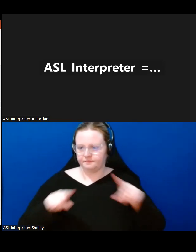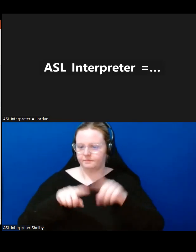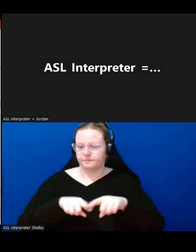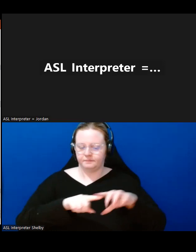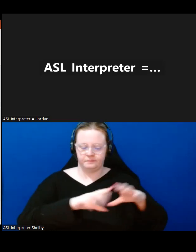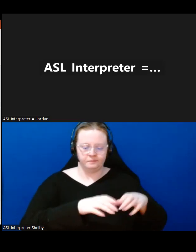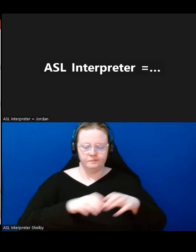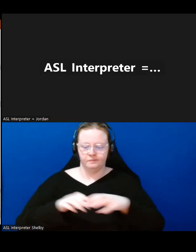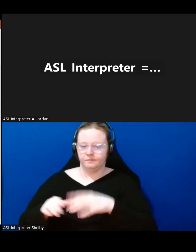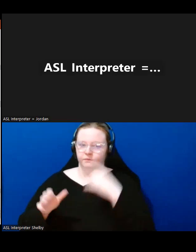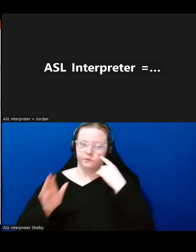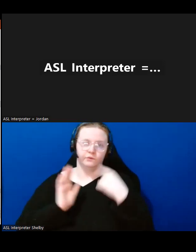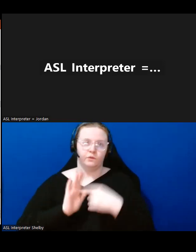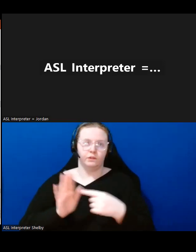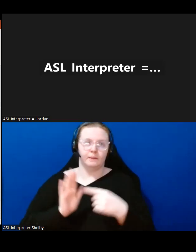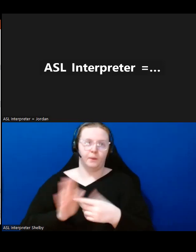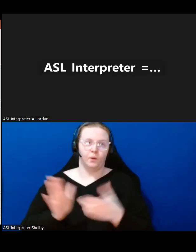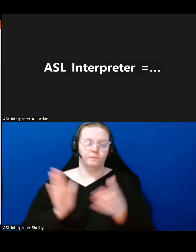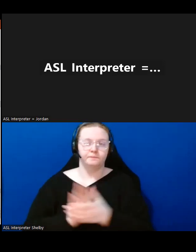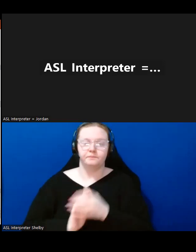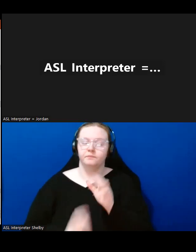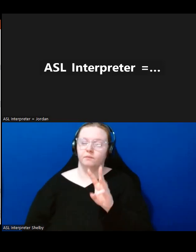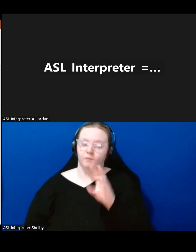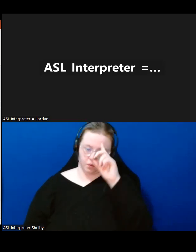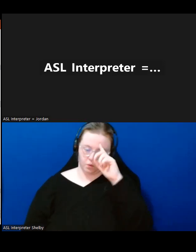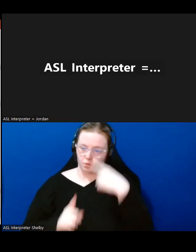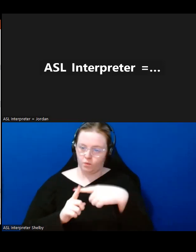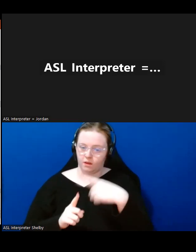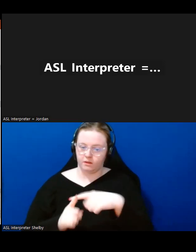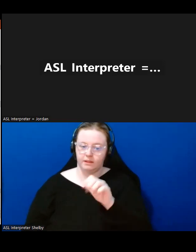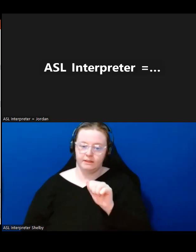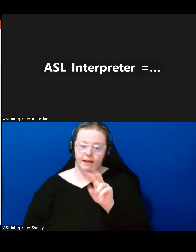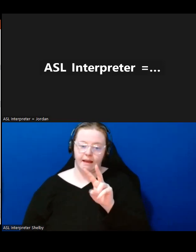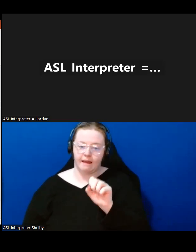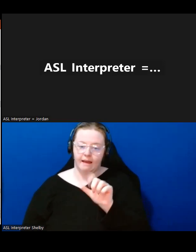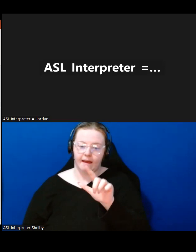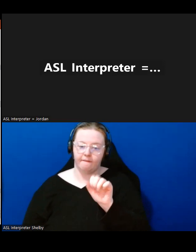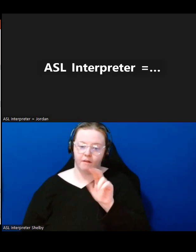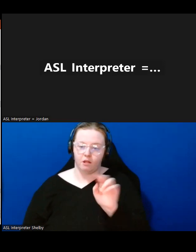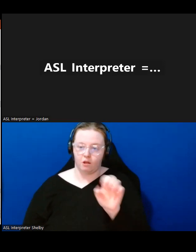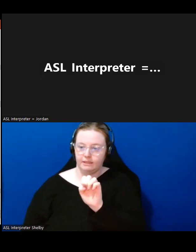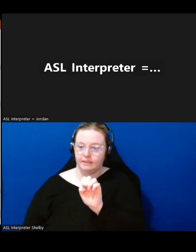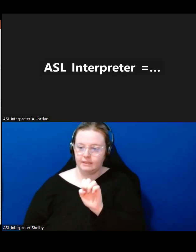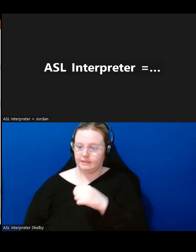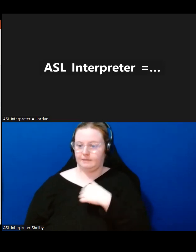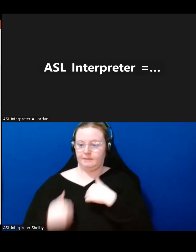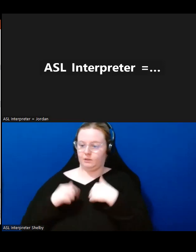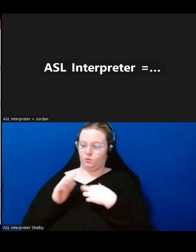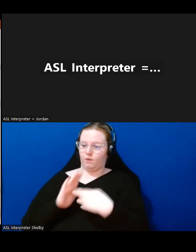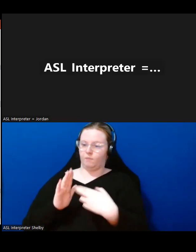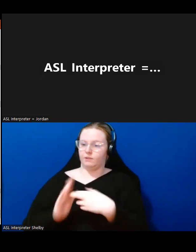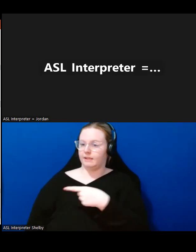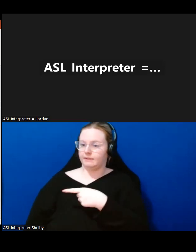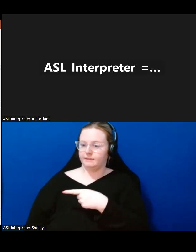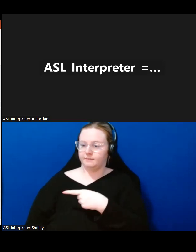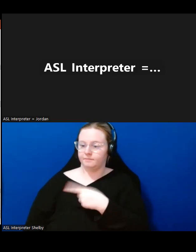for instance, Wellness Coalition Avalon East, the one that I represent, we